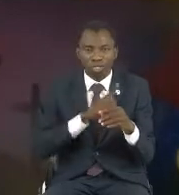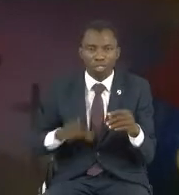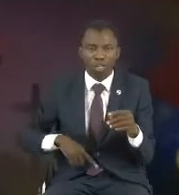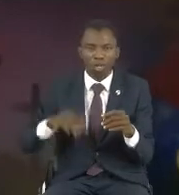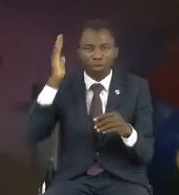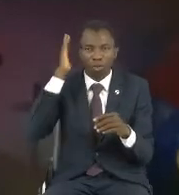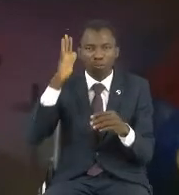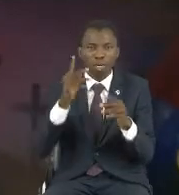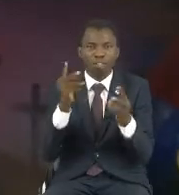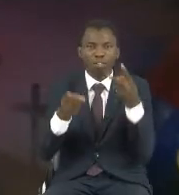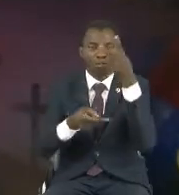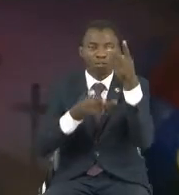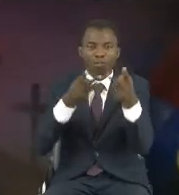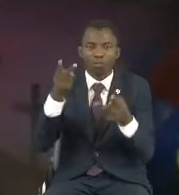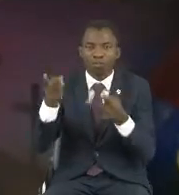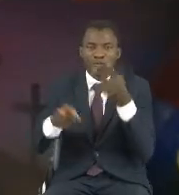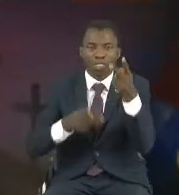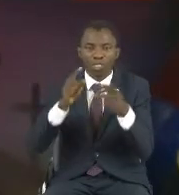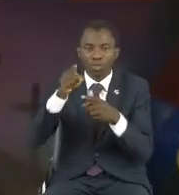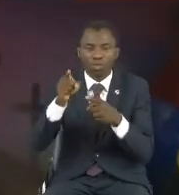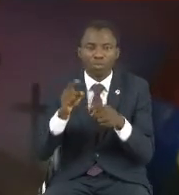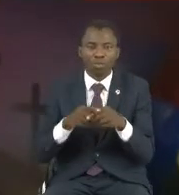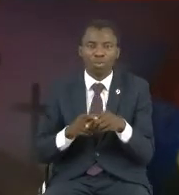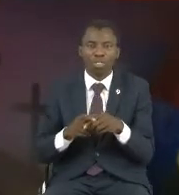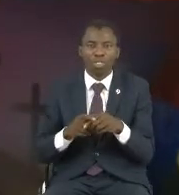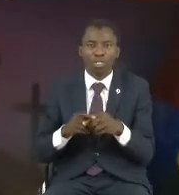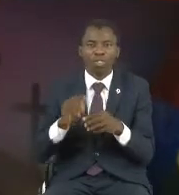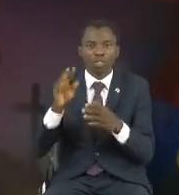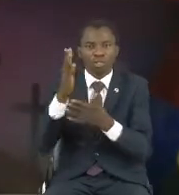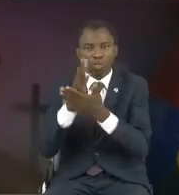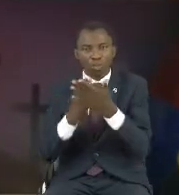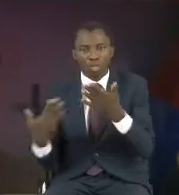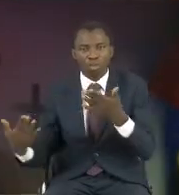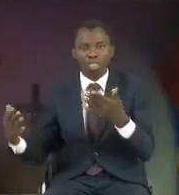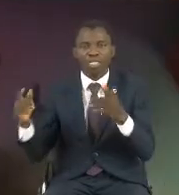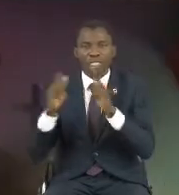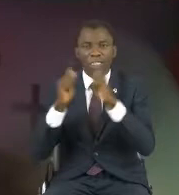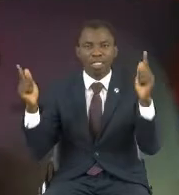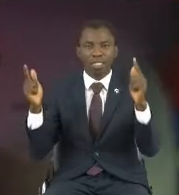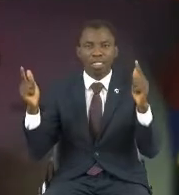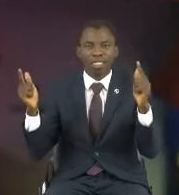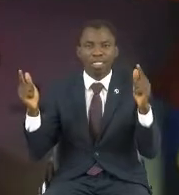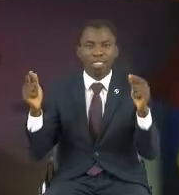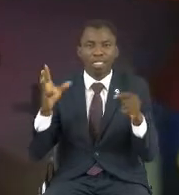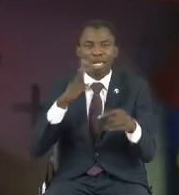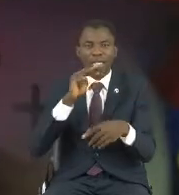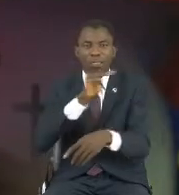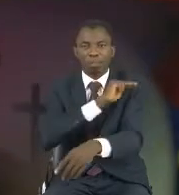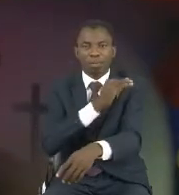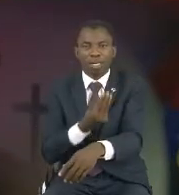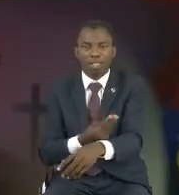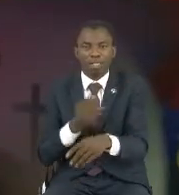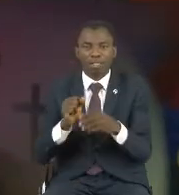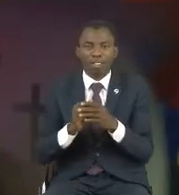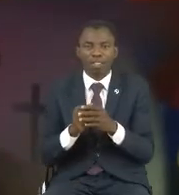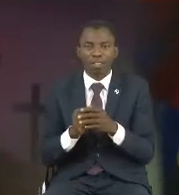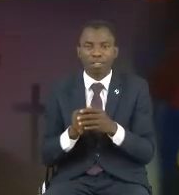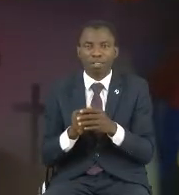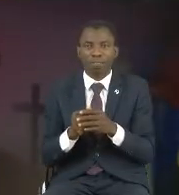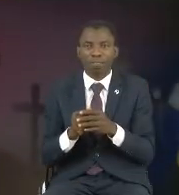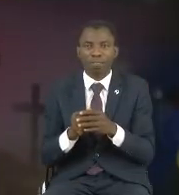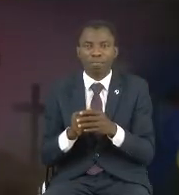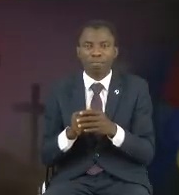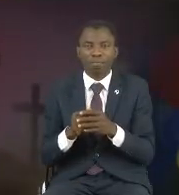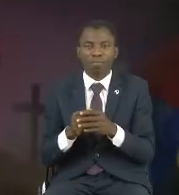visit you. Something great, something mighty, something powerful is going to happen to you that will completely change your